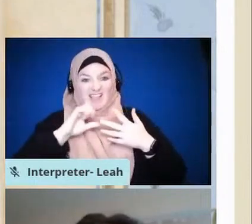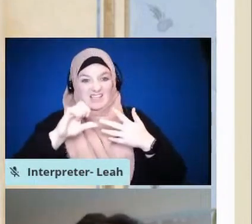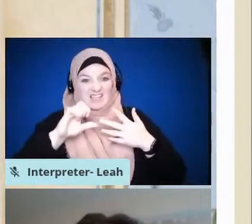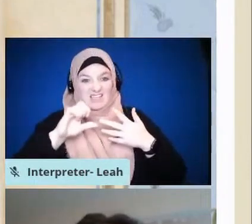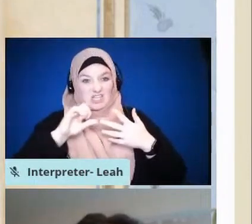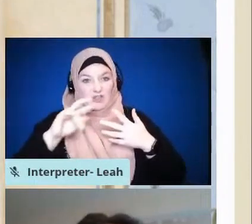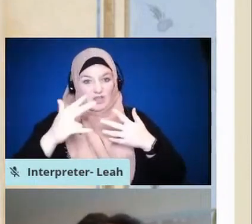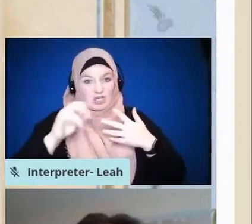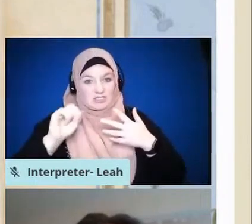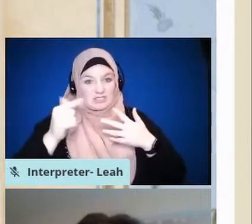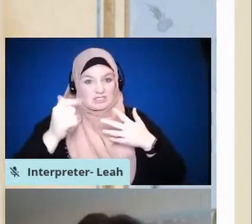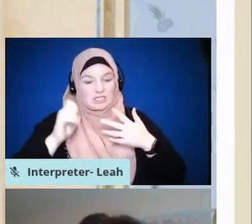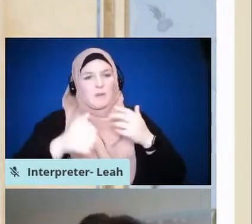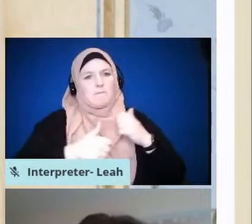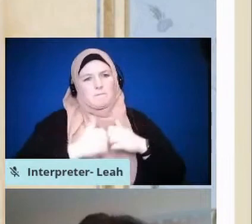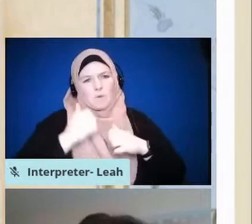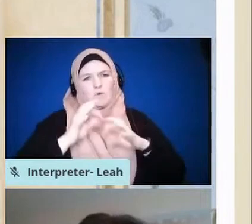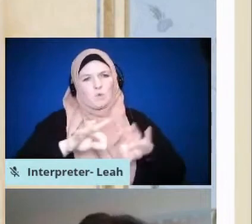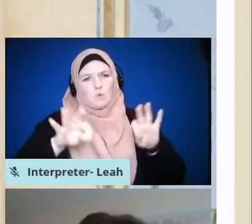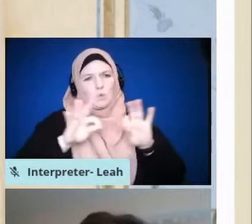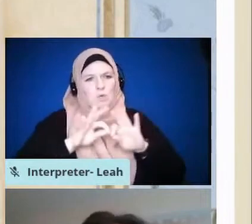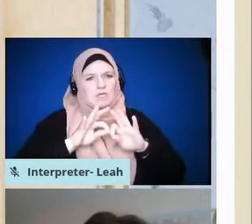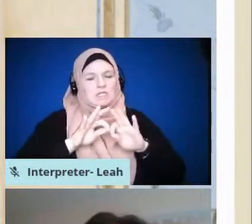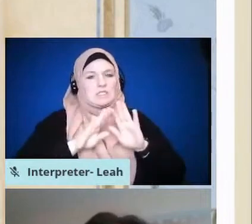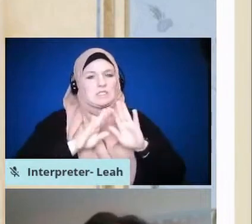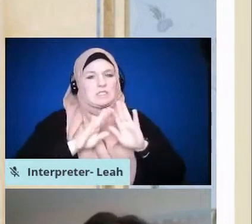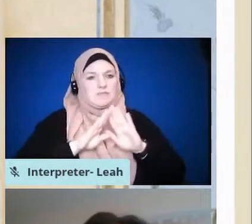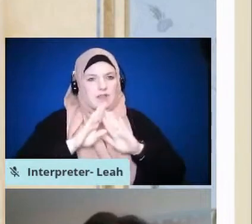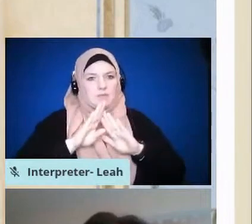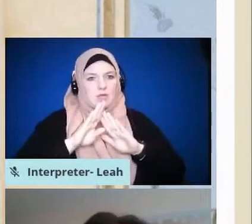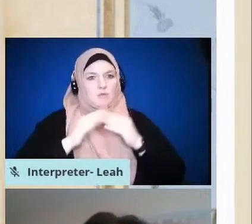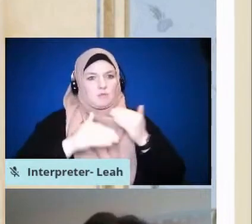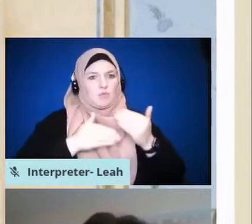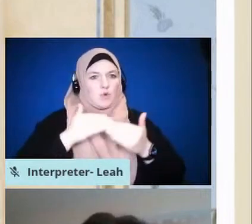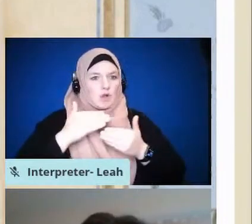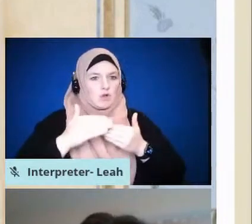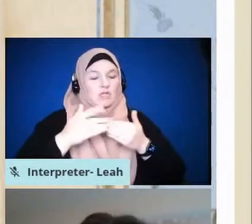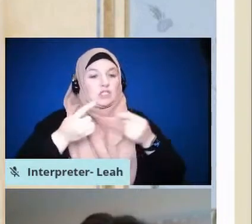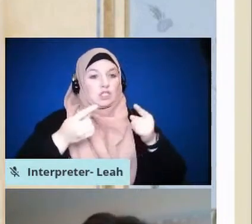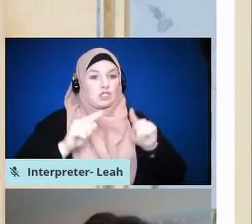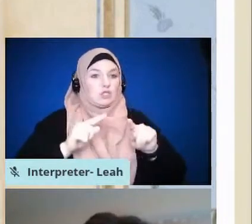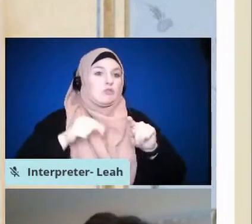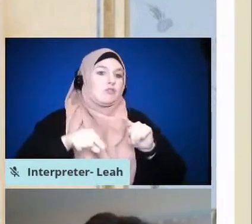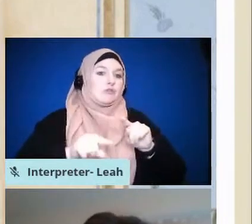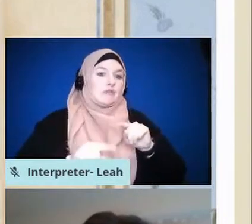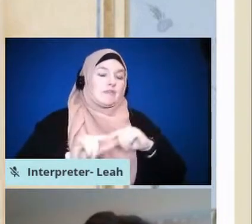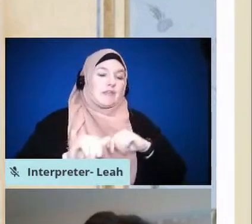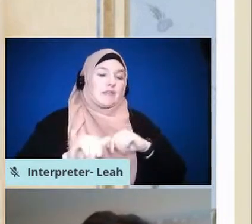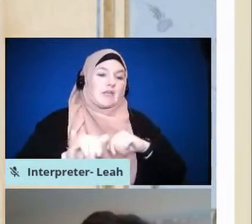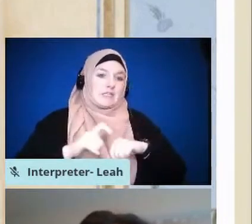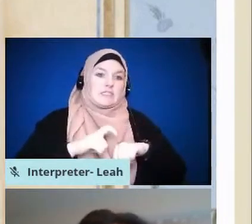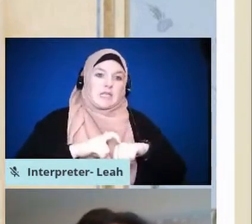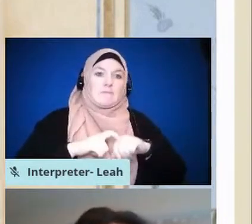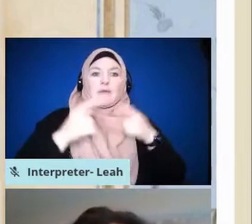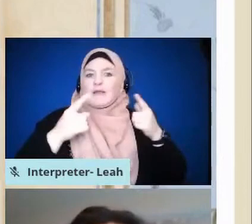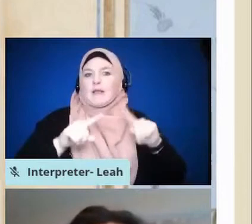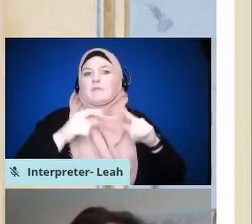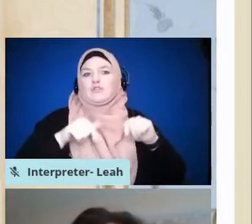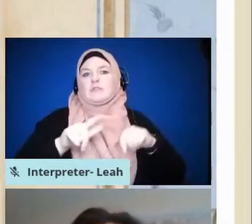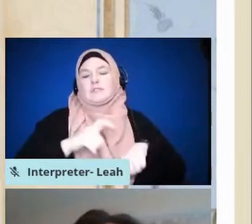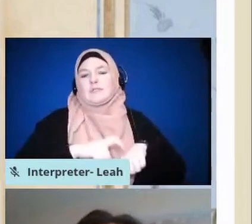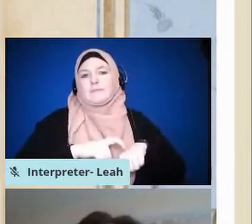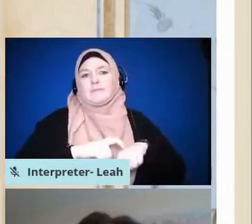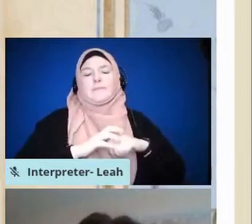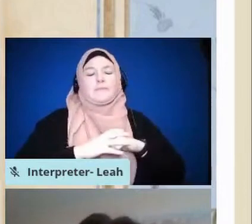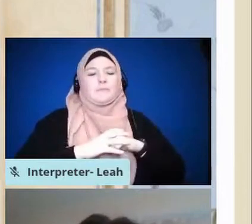age, most of the cortical development progress occurring during this, it happens during this period